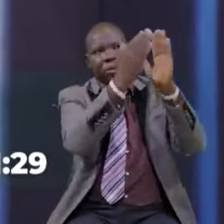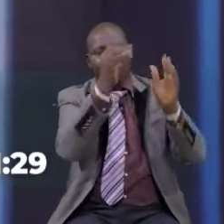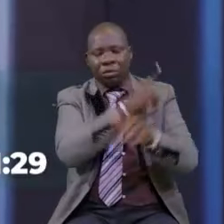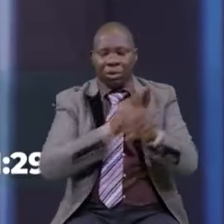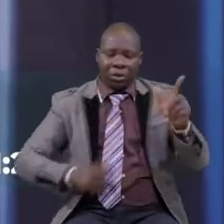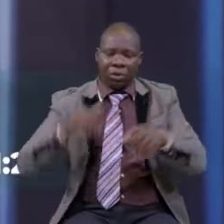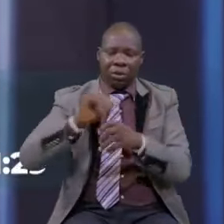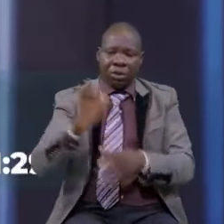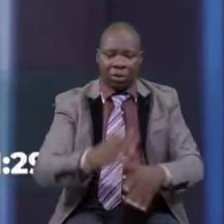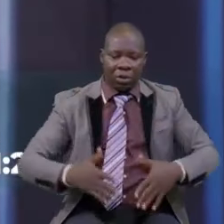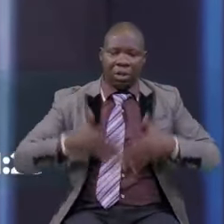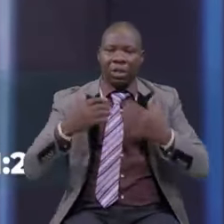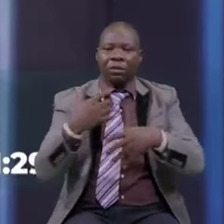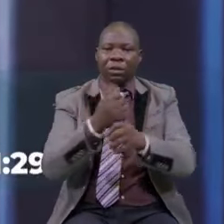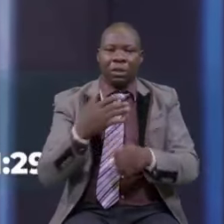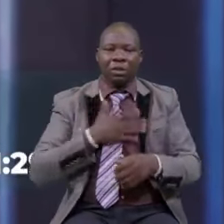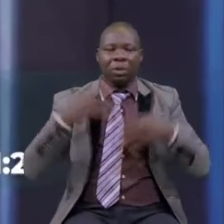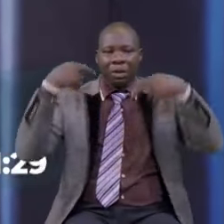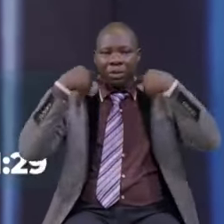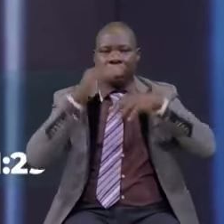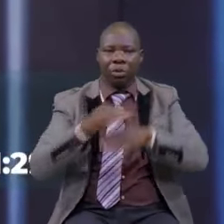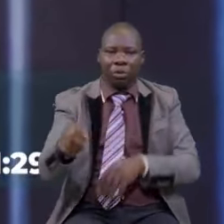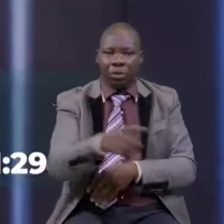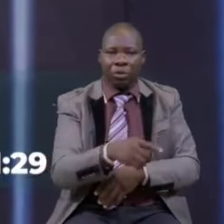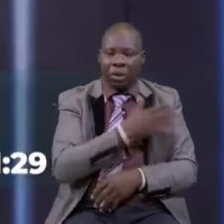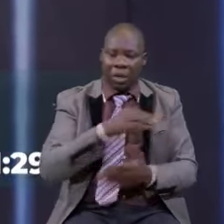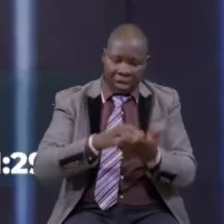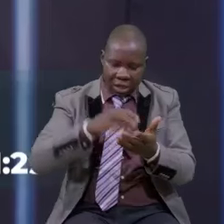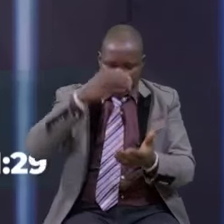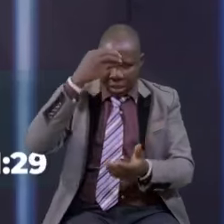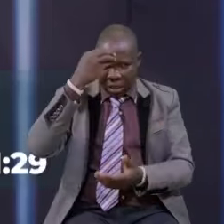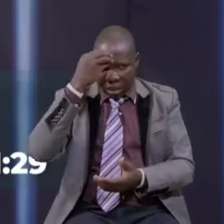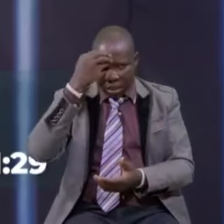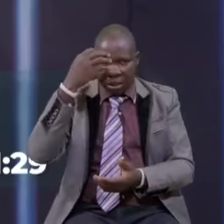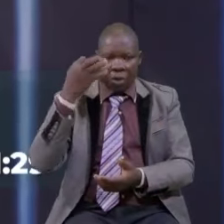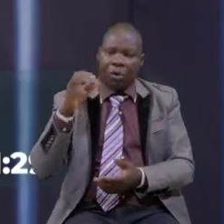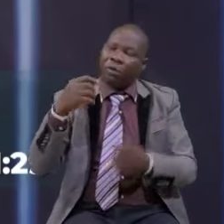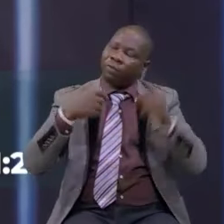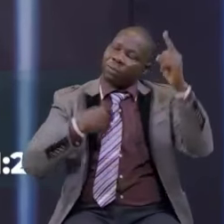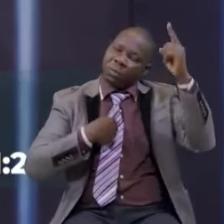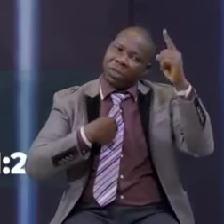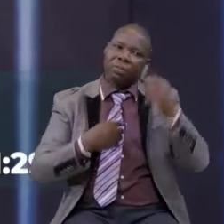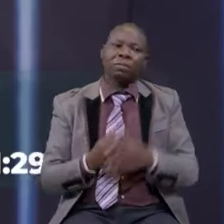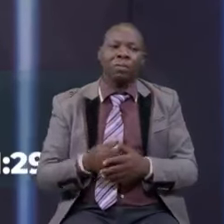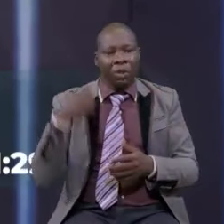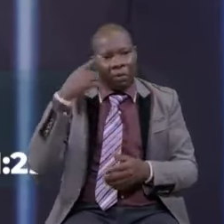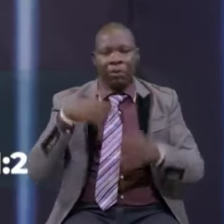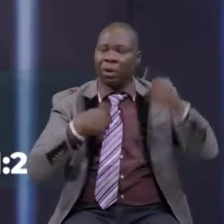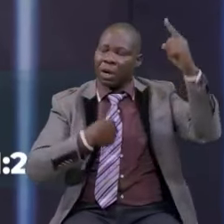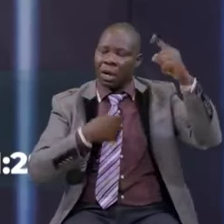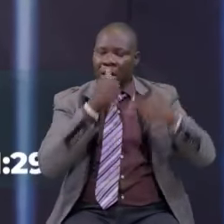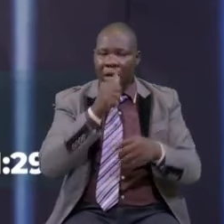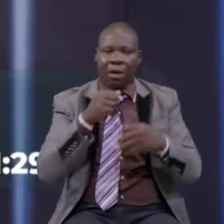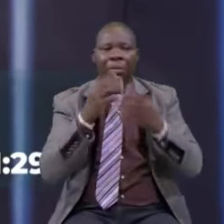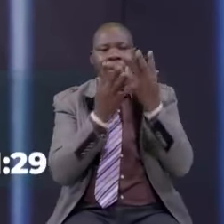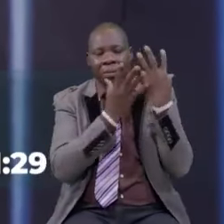life? Take my yoke upon you and learn of me, for I am